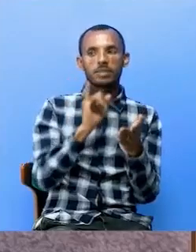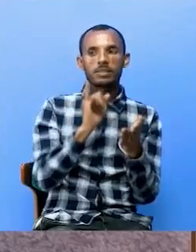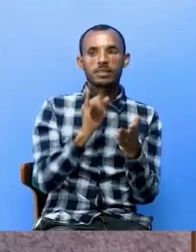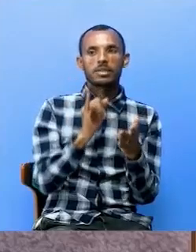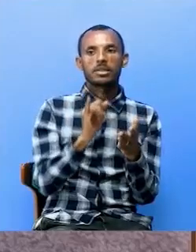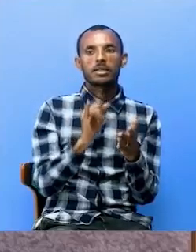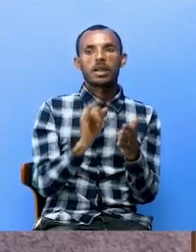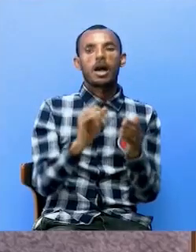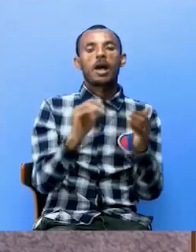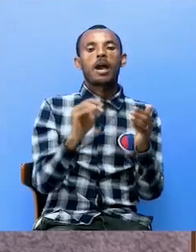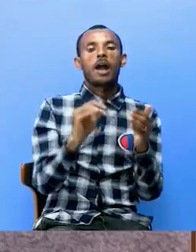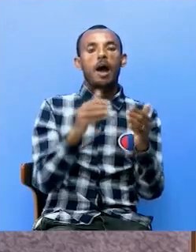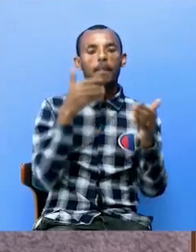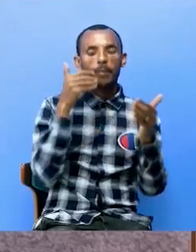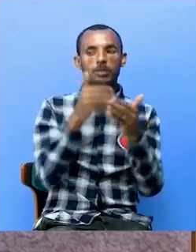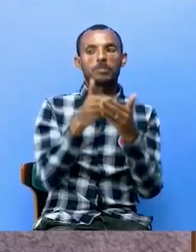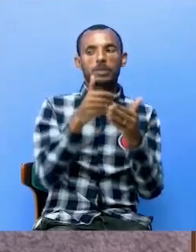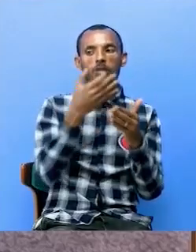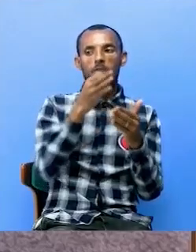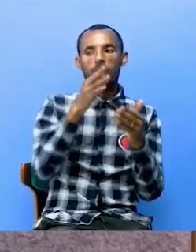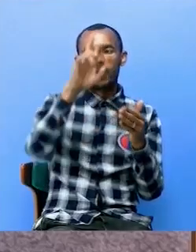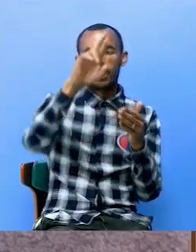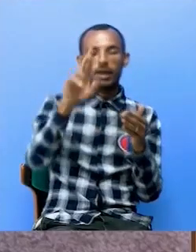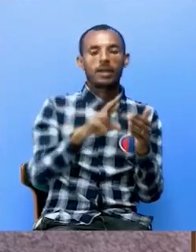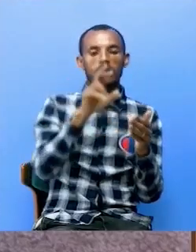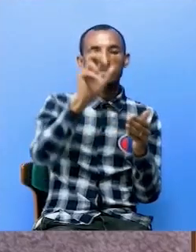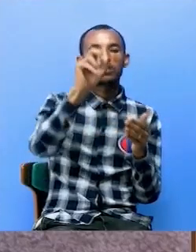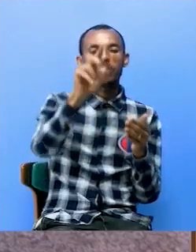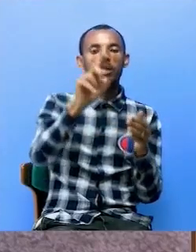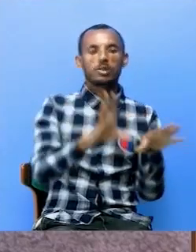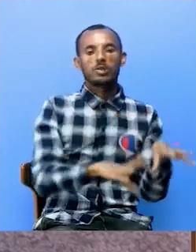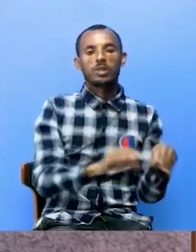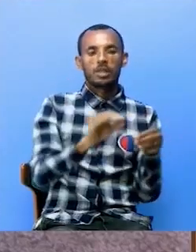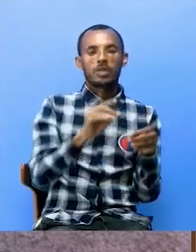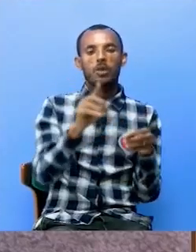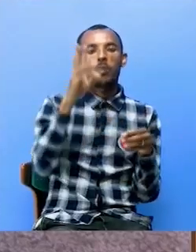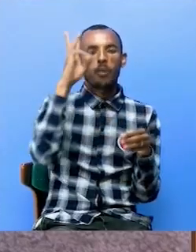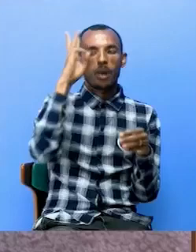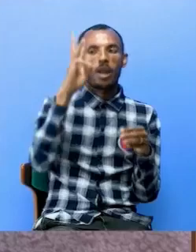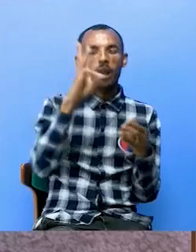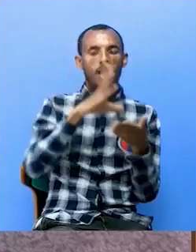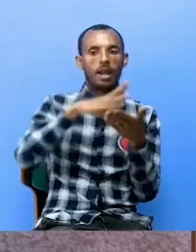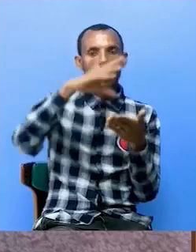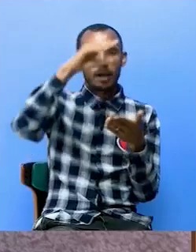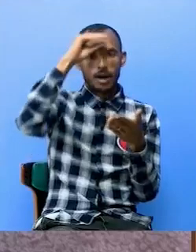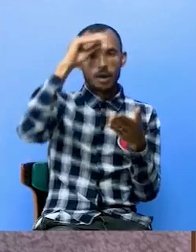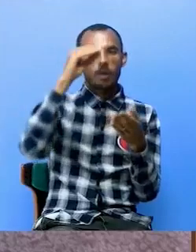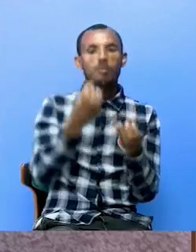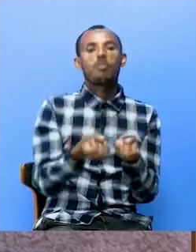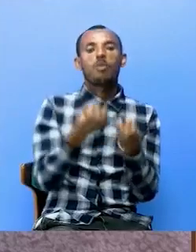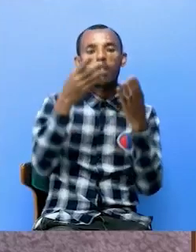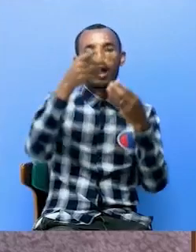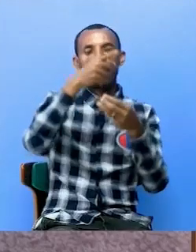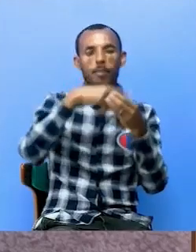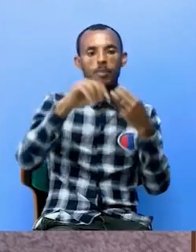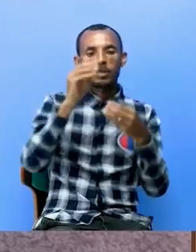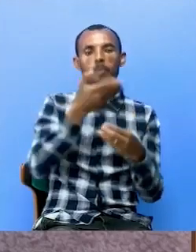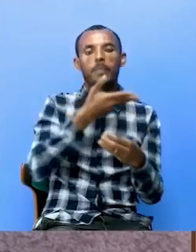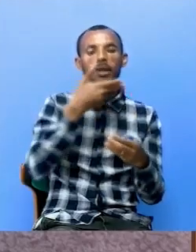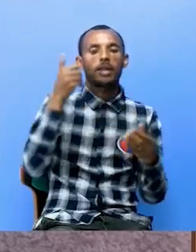rough approximation of radical 31. Students, you will learn more about